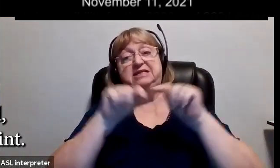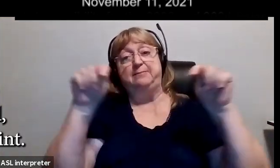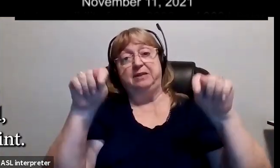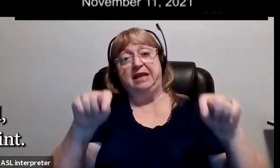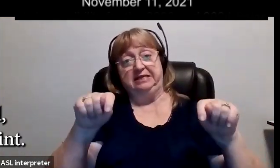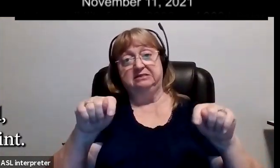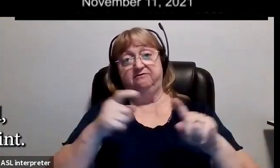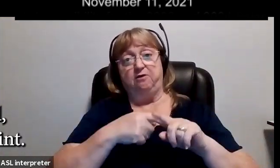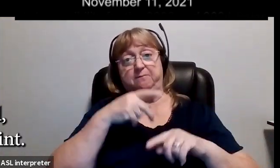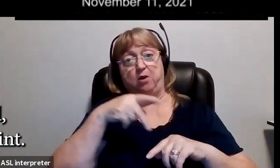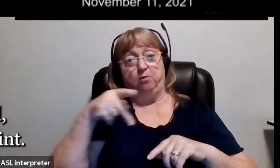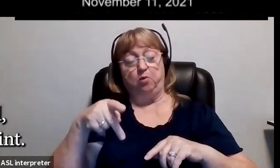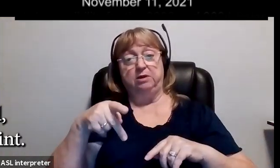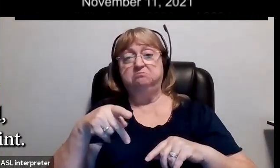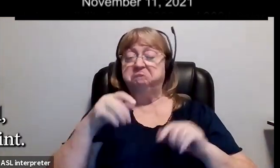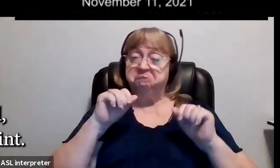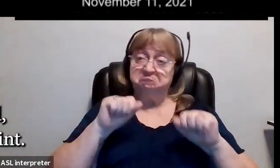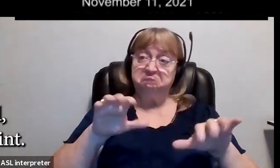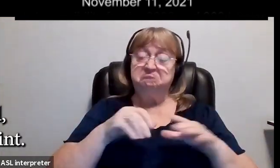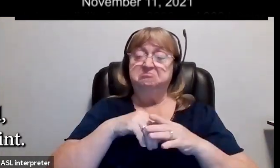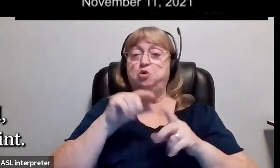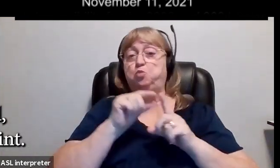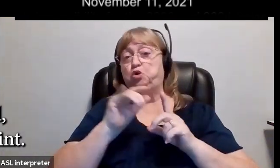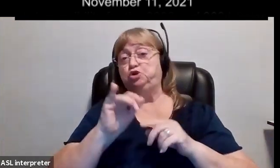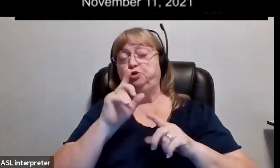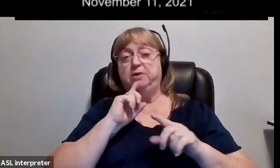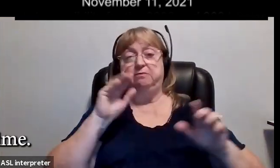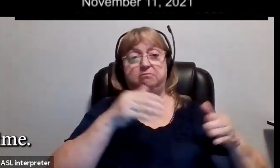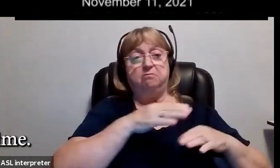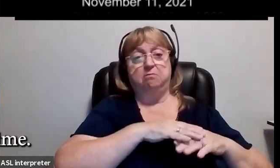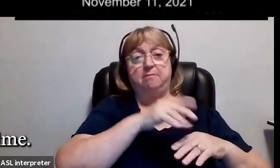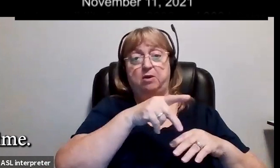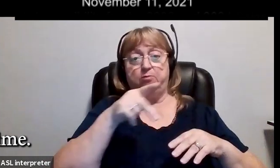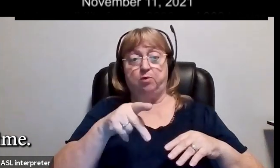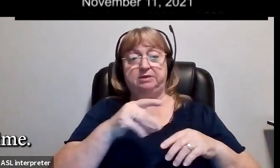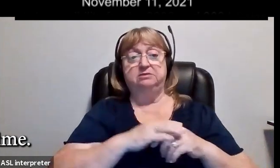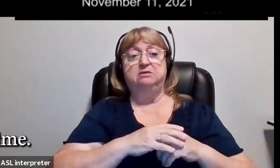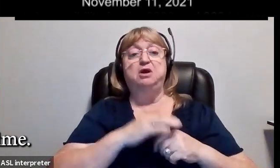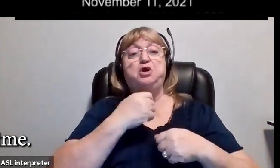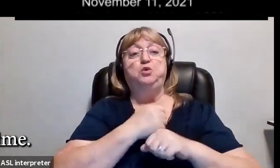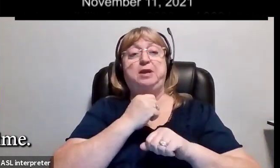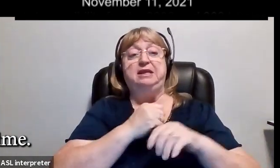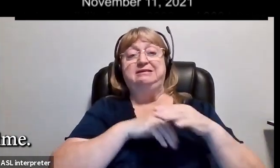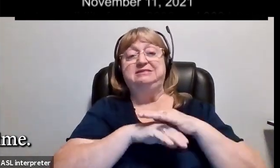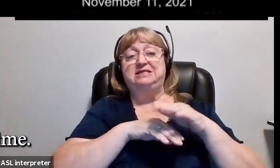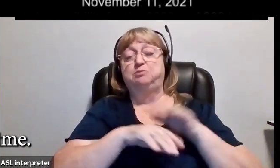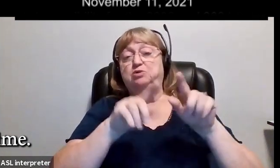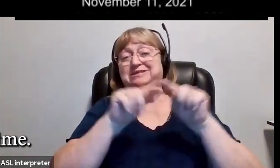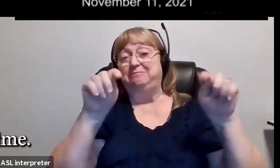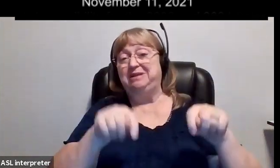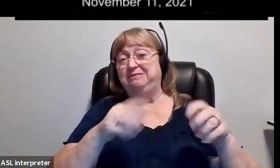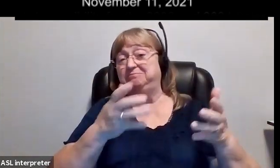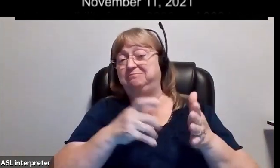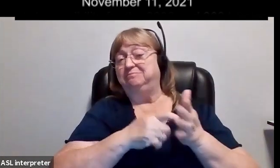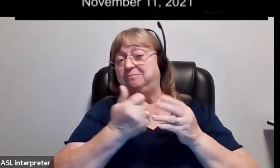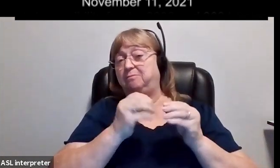also, accessible templates in Word, but I'm going to focus on PowerPoint. And creating an accessible template to start with may take some more